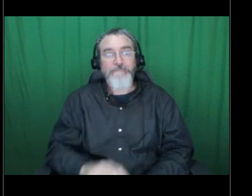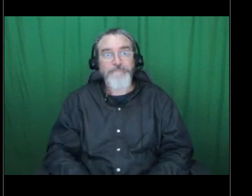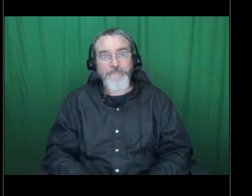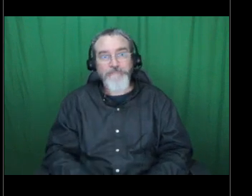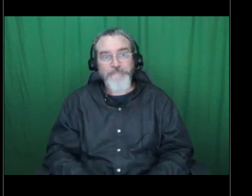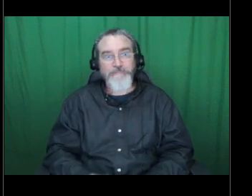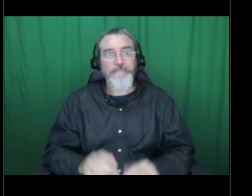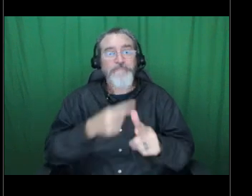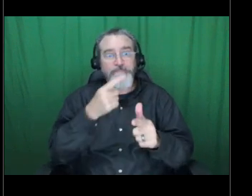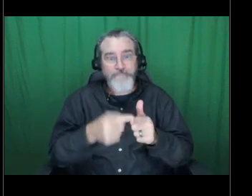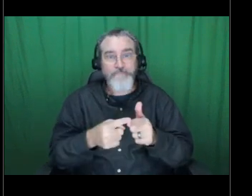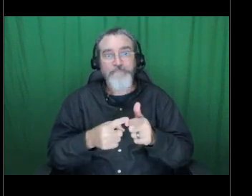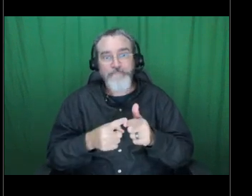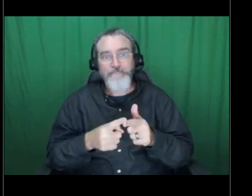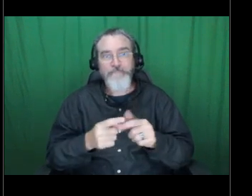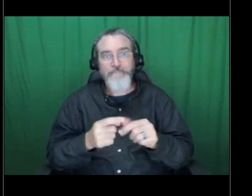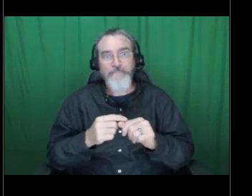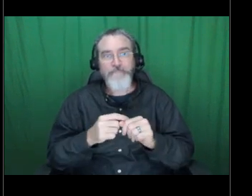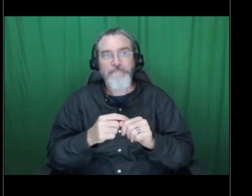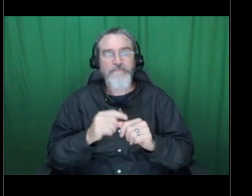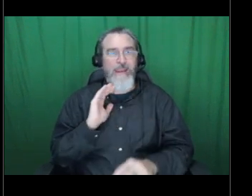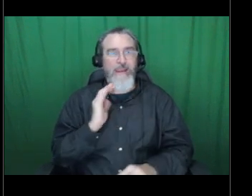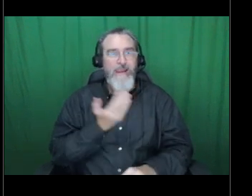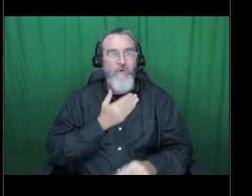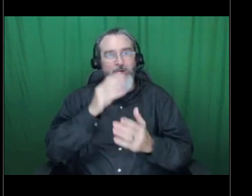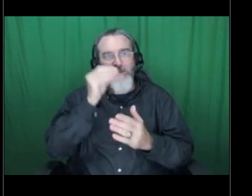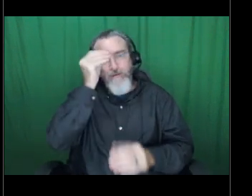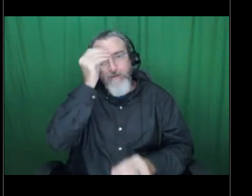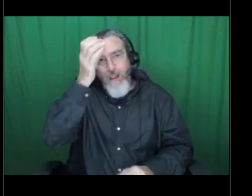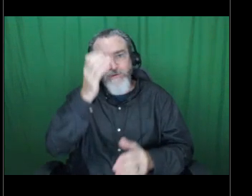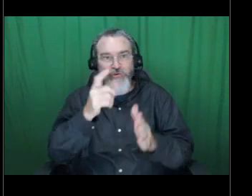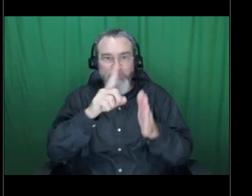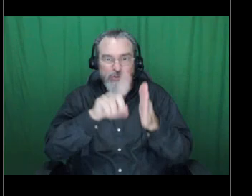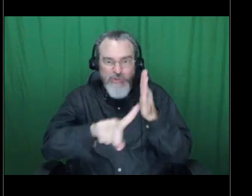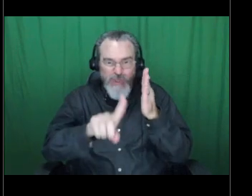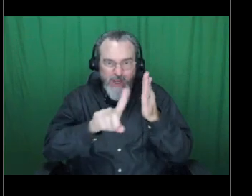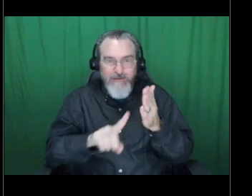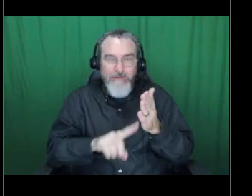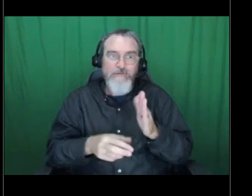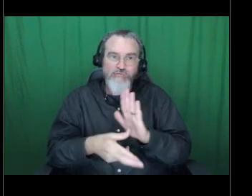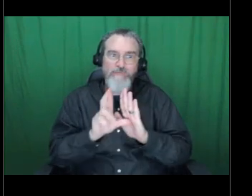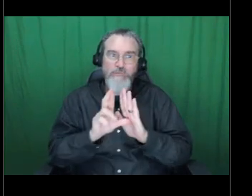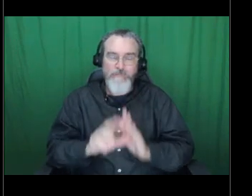And then we will have our knowledge check review.